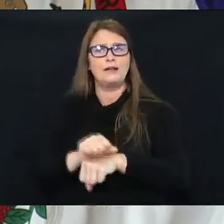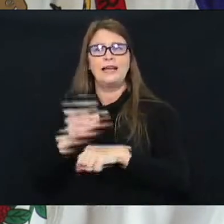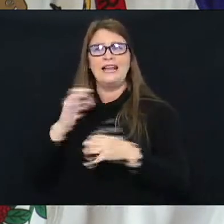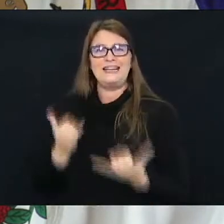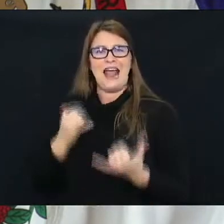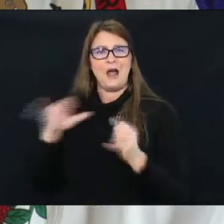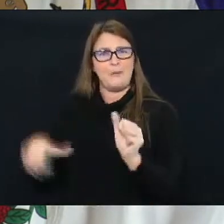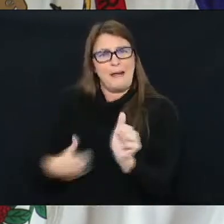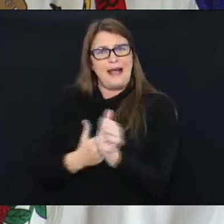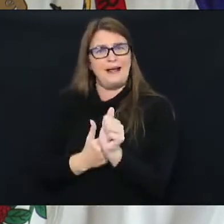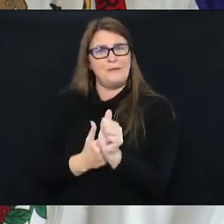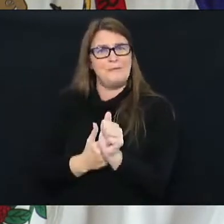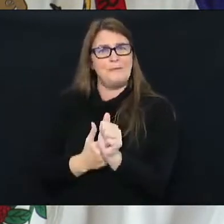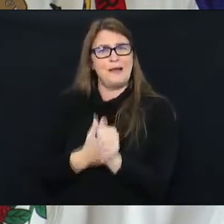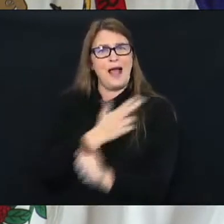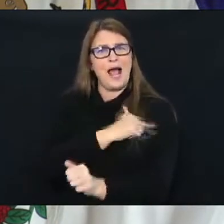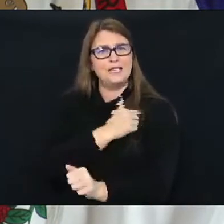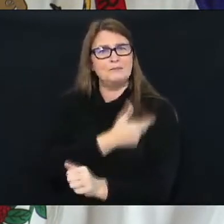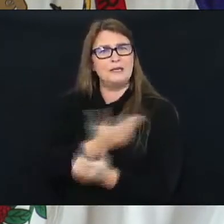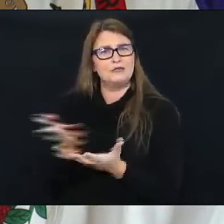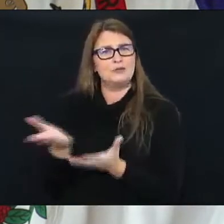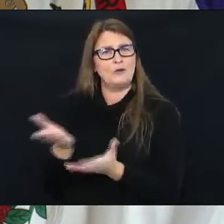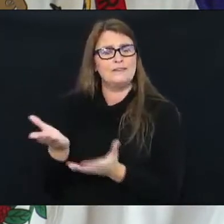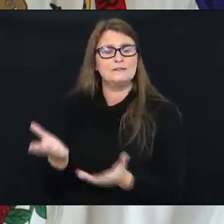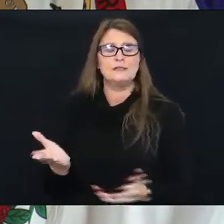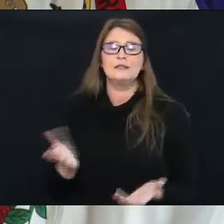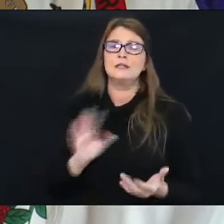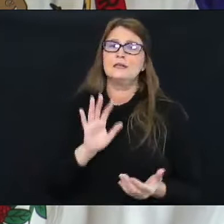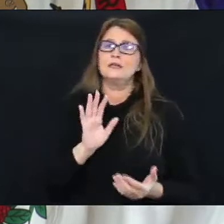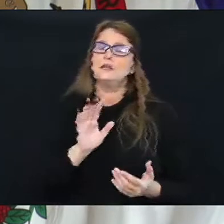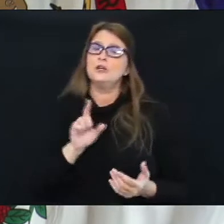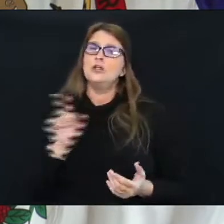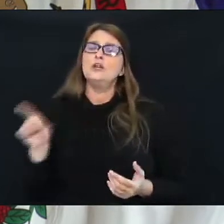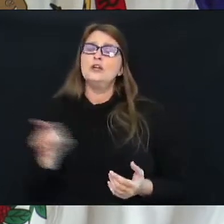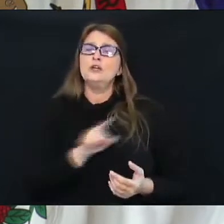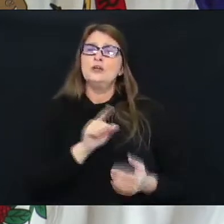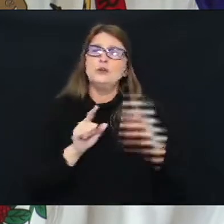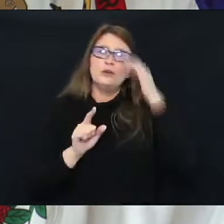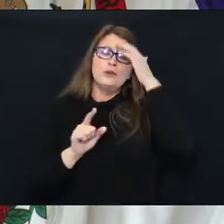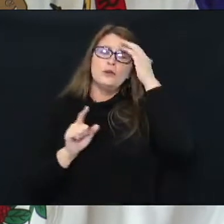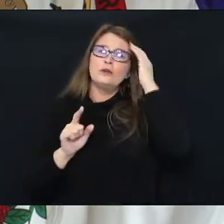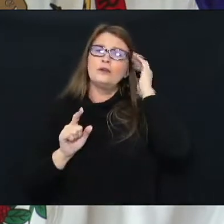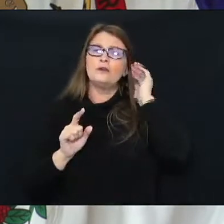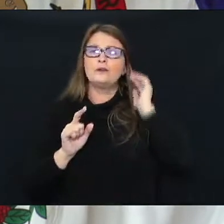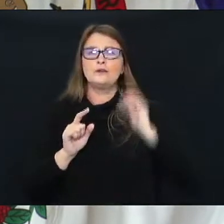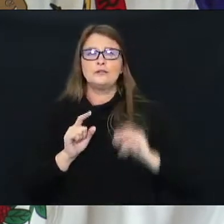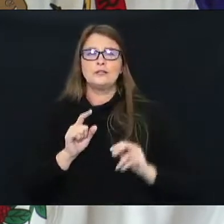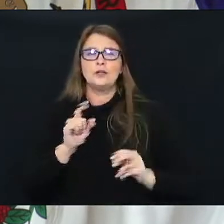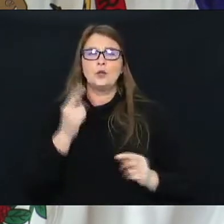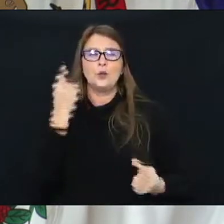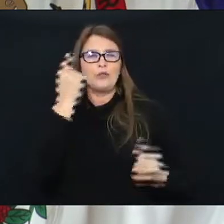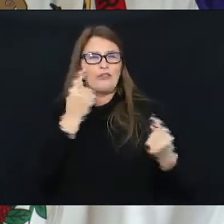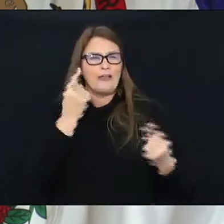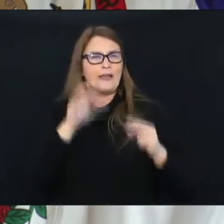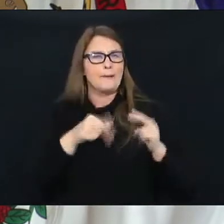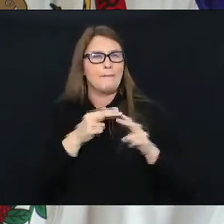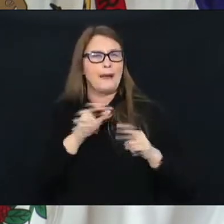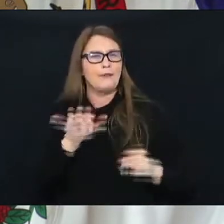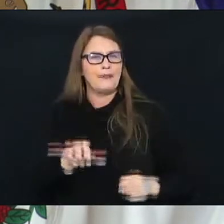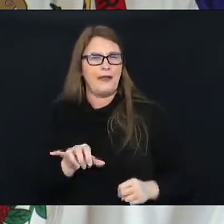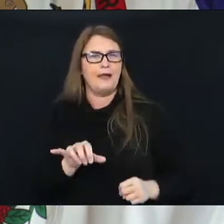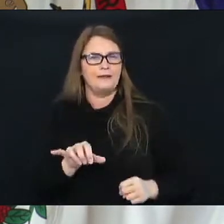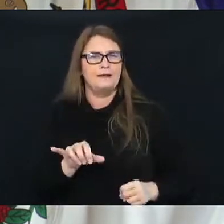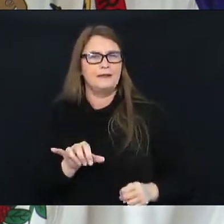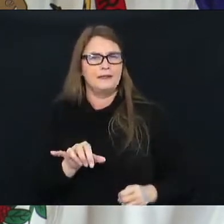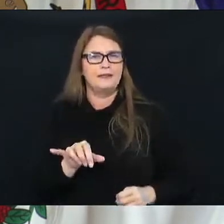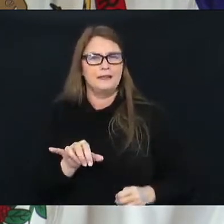our hospitals and everything. You're helping us in lots and lots of ways. So just think about it and everything,